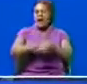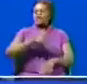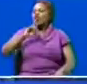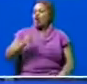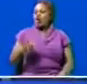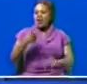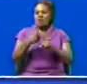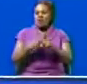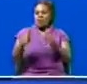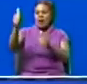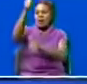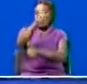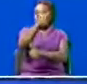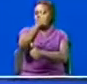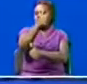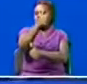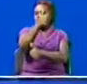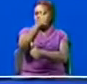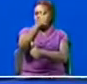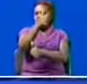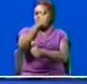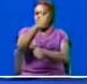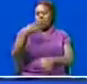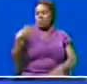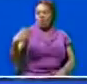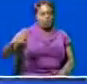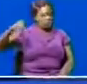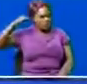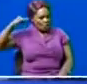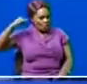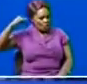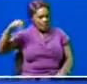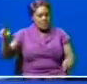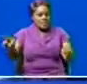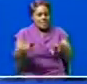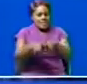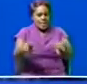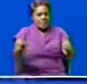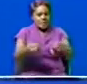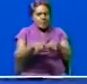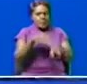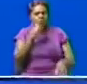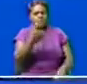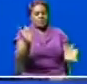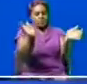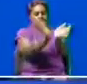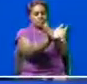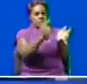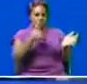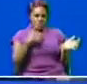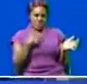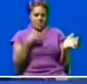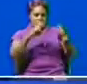above. Yeah? He's saying that he's being called by his bosses. This is the same guy who arrested me. He's